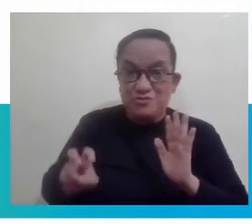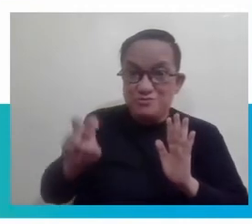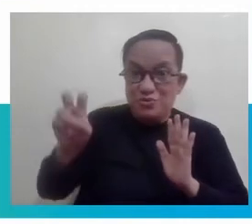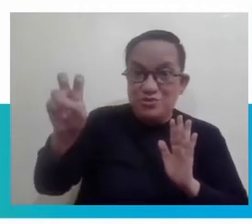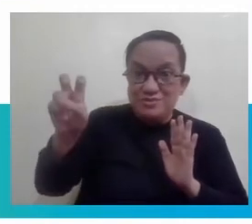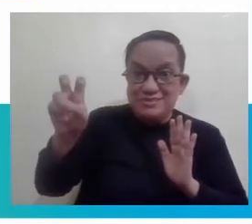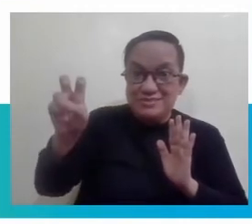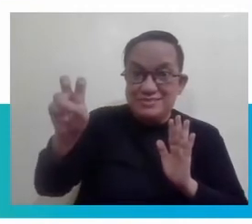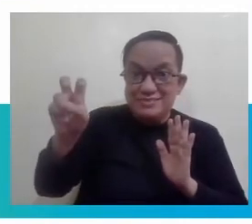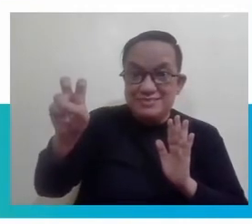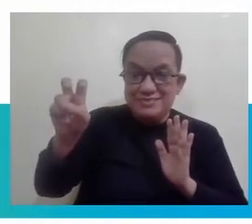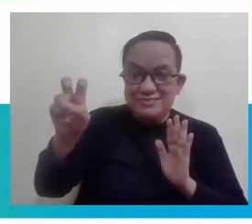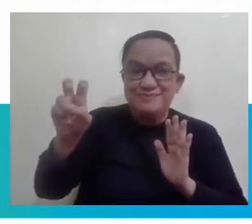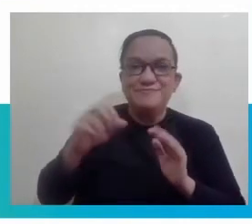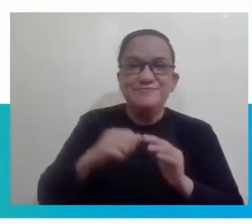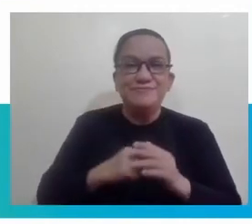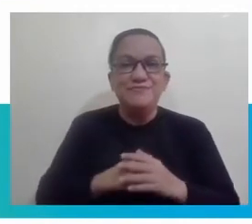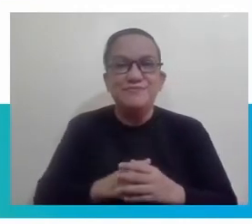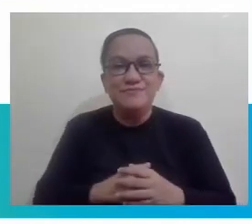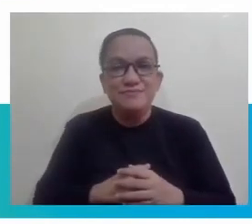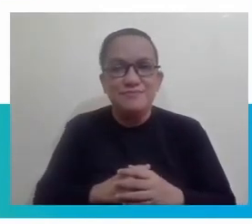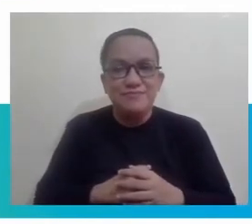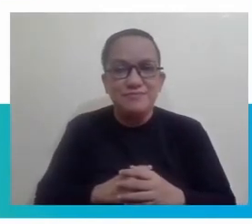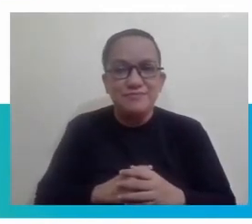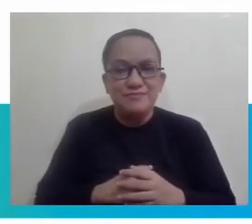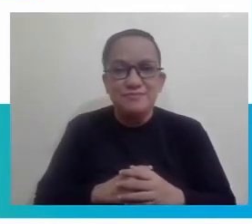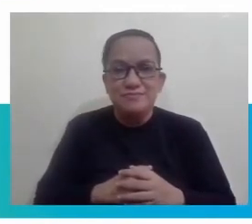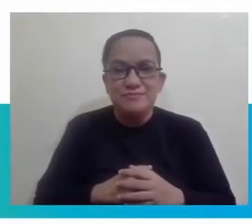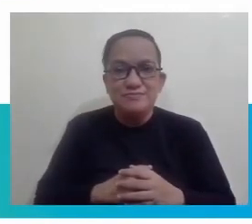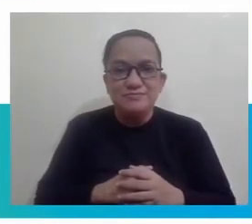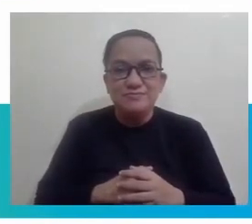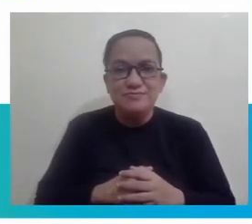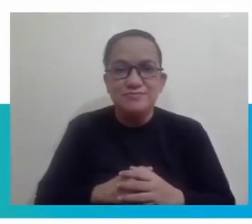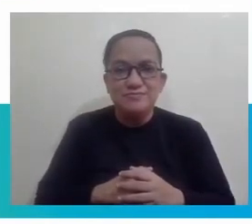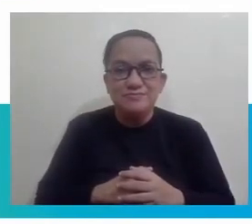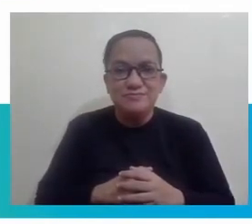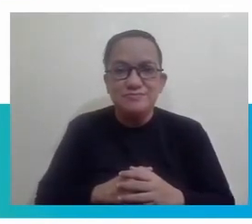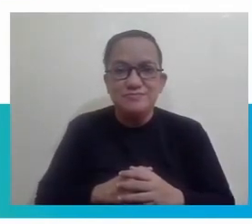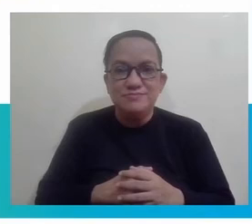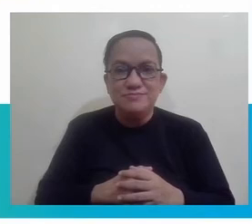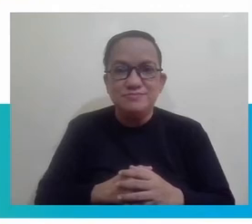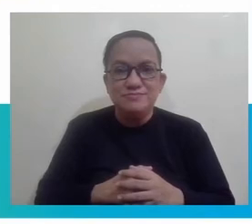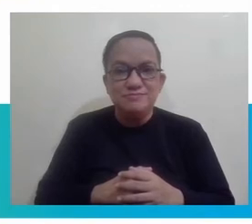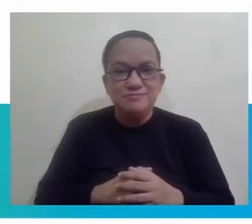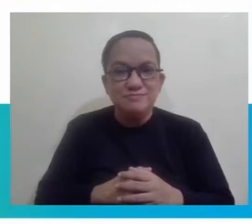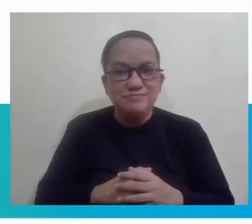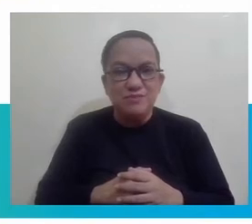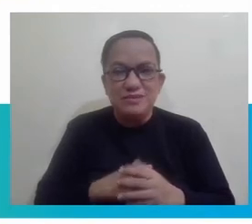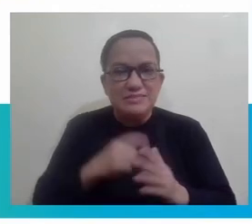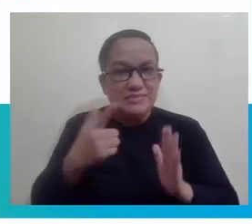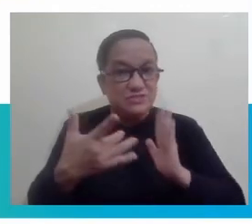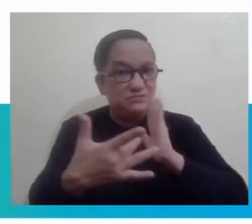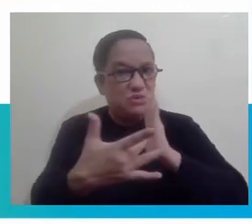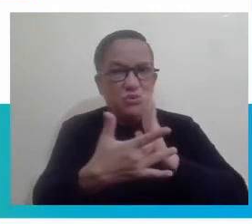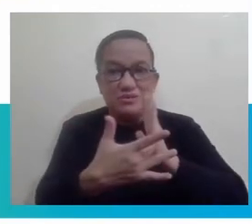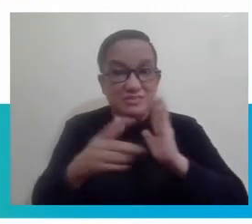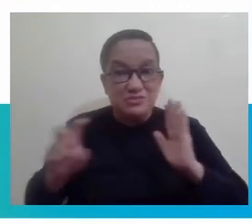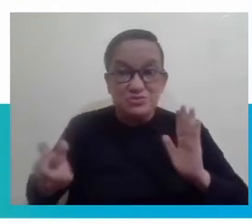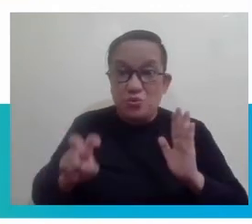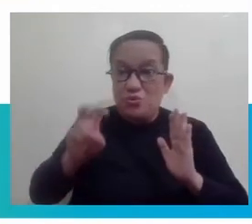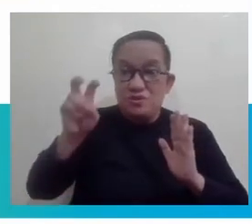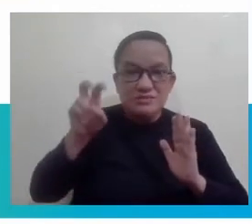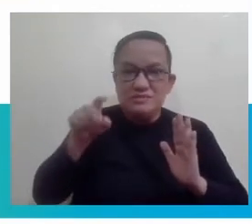experience. You know, there aren't like thousands of people elbowing you in the ocean or when you're sunbathing in the beach, but